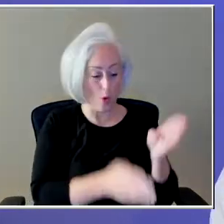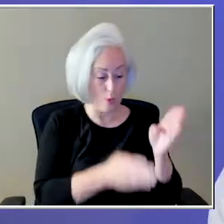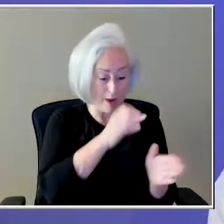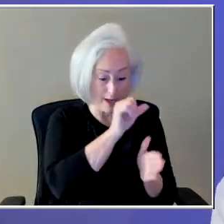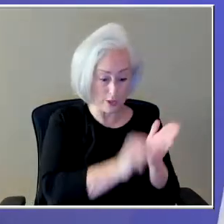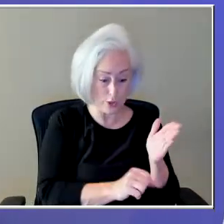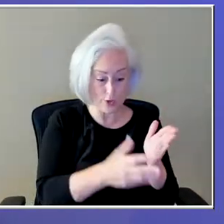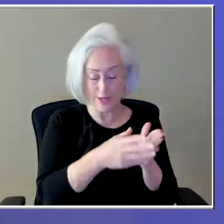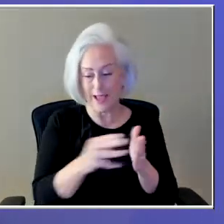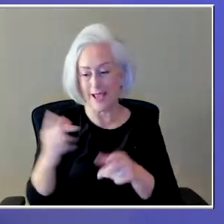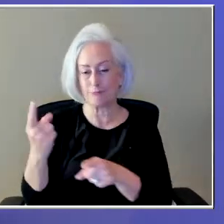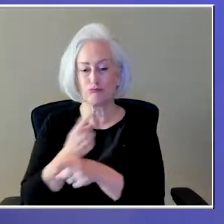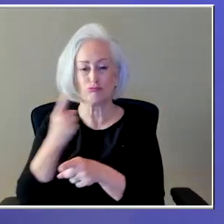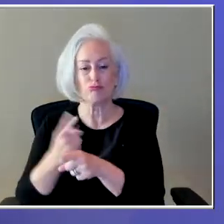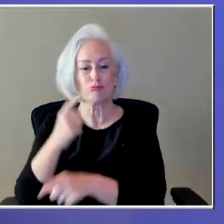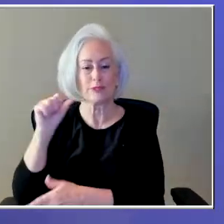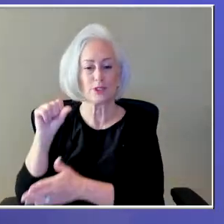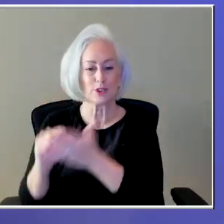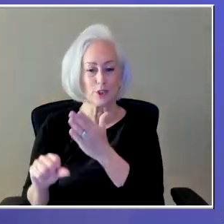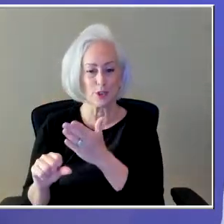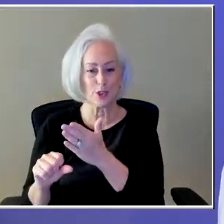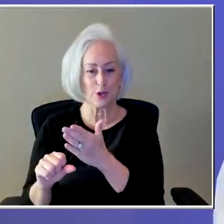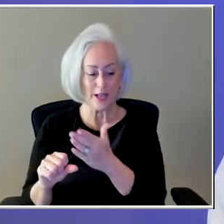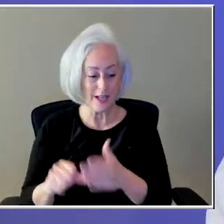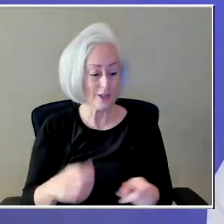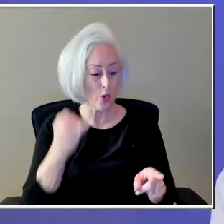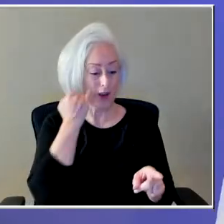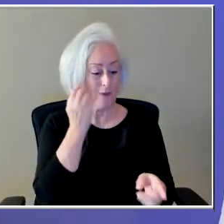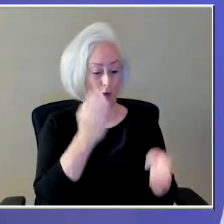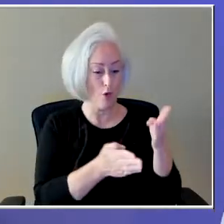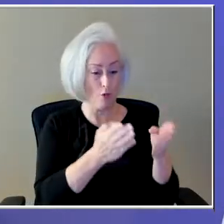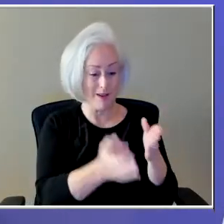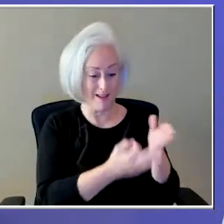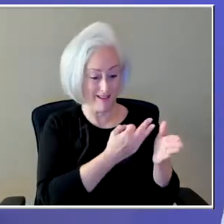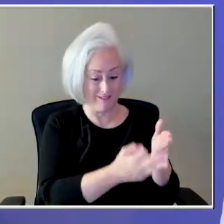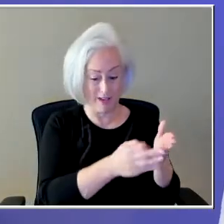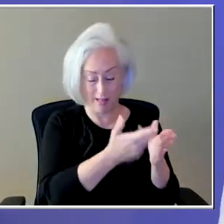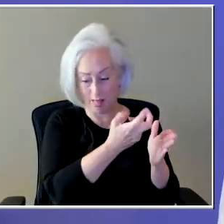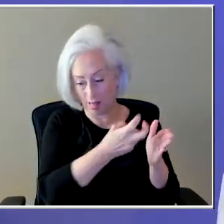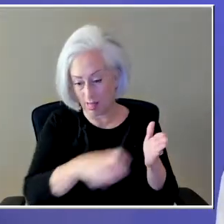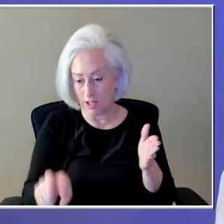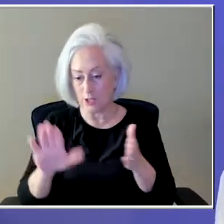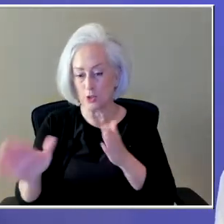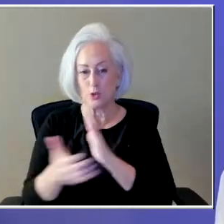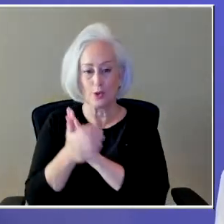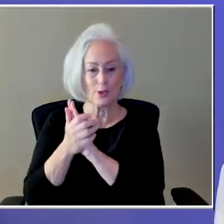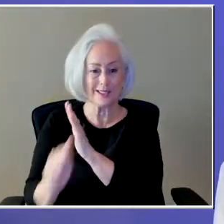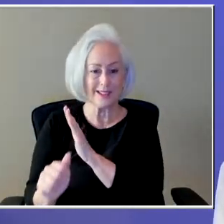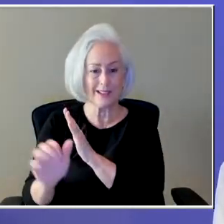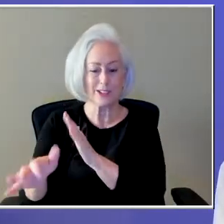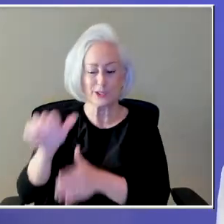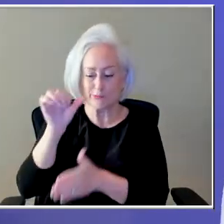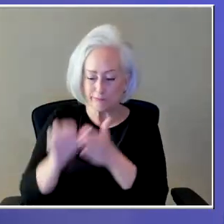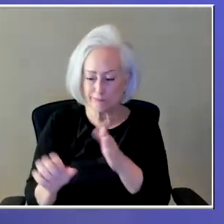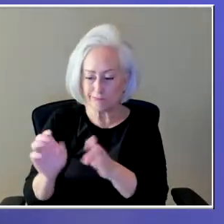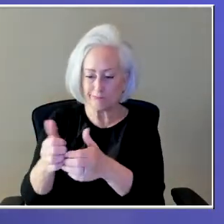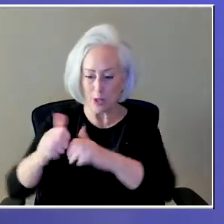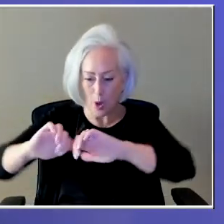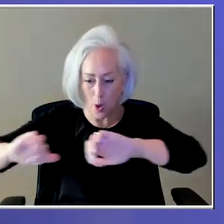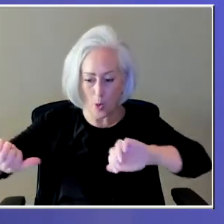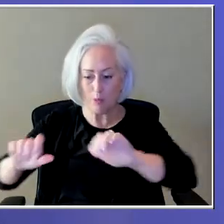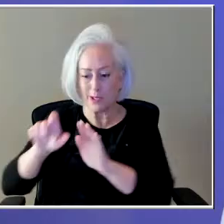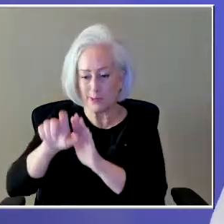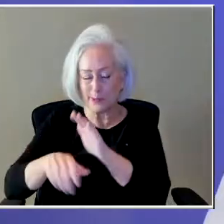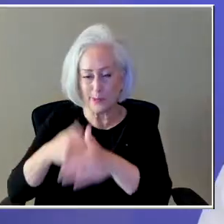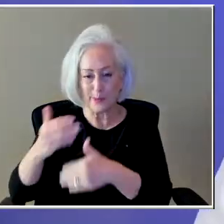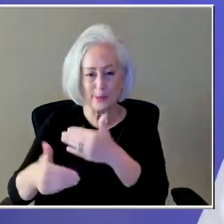convert a surgery from a robotic to an open surgery using your own sort of skill set that you have. So we don't do that much anymore. We used